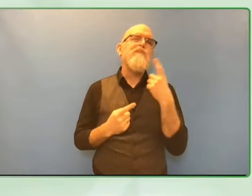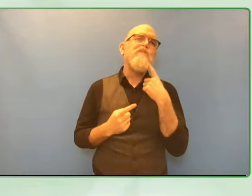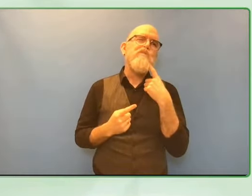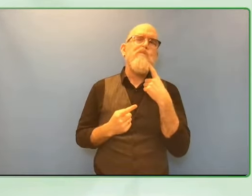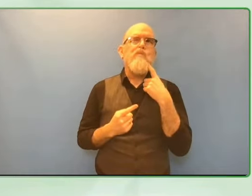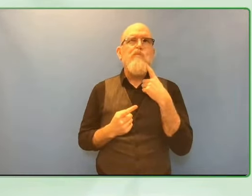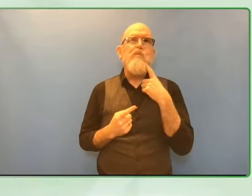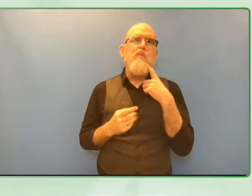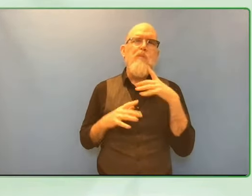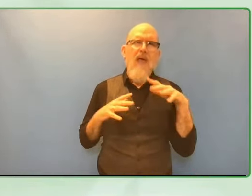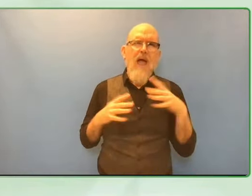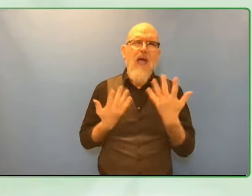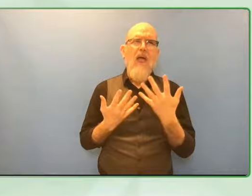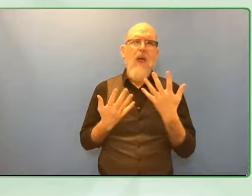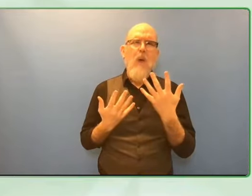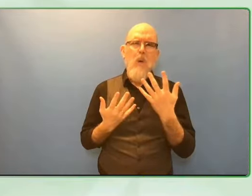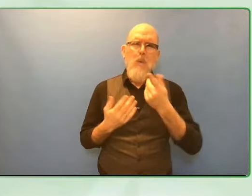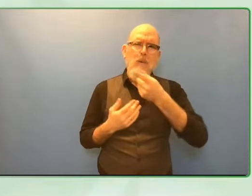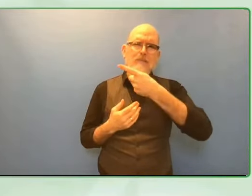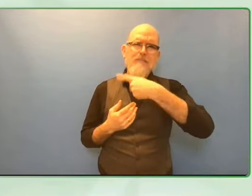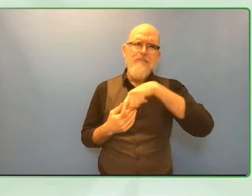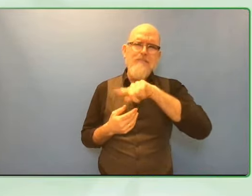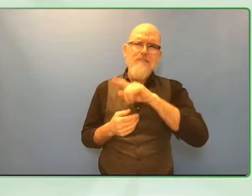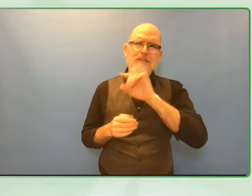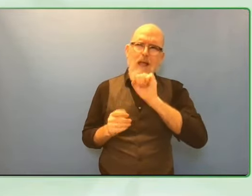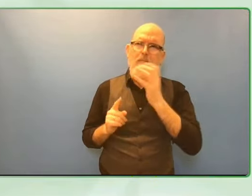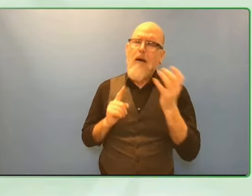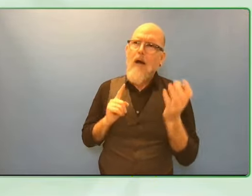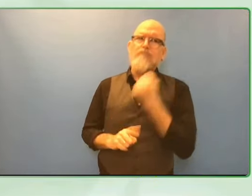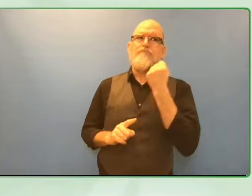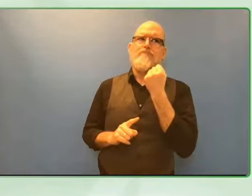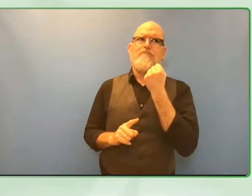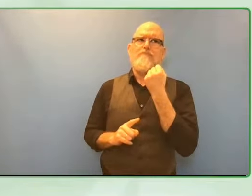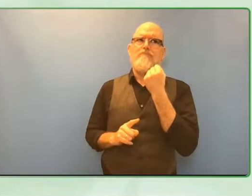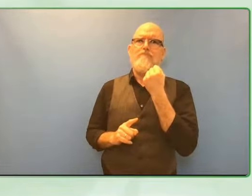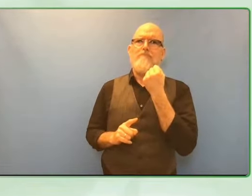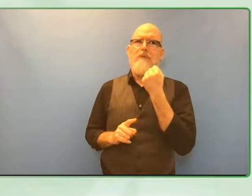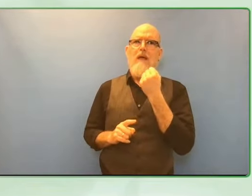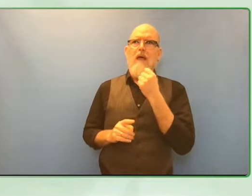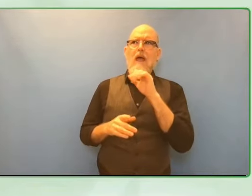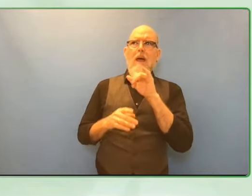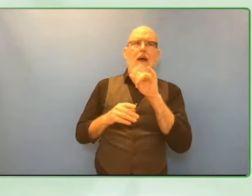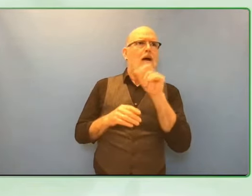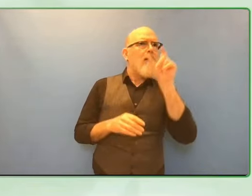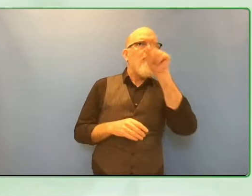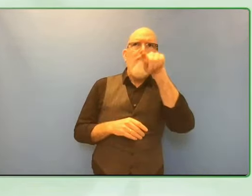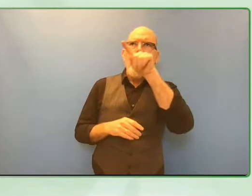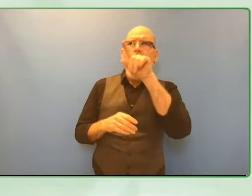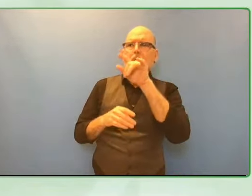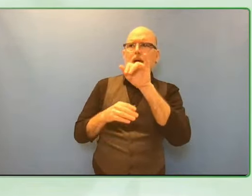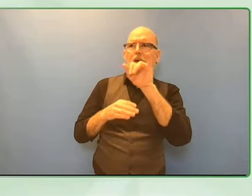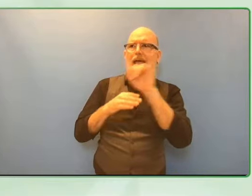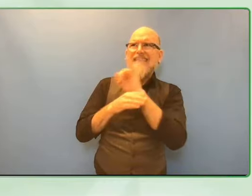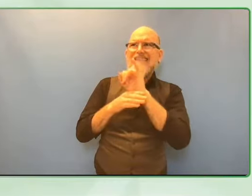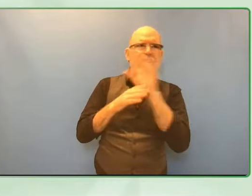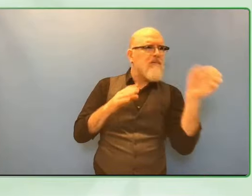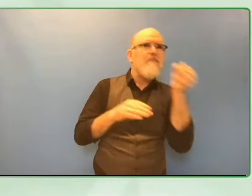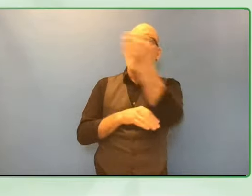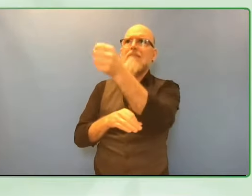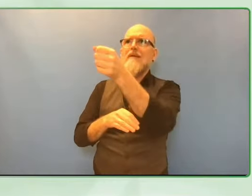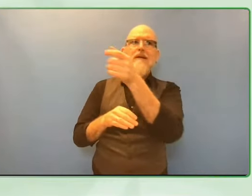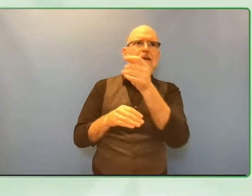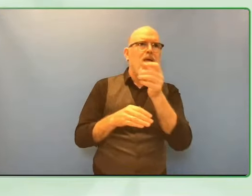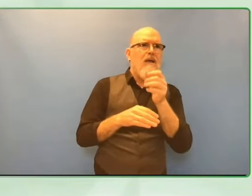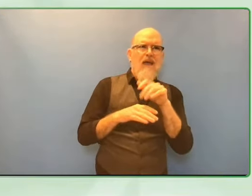the interns and trainees go off to the individual companies,